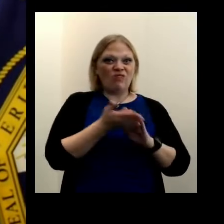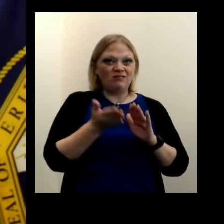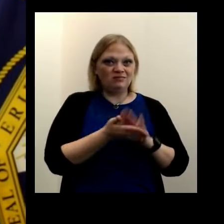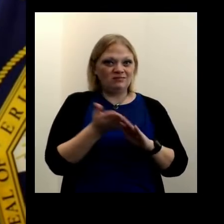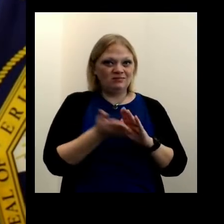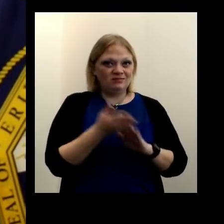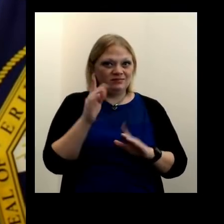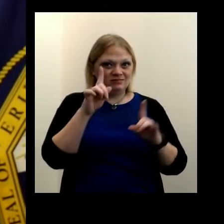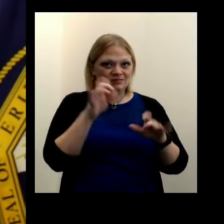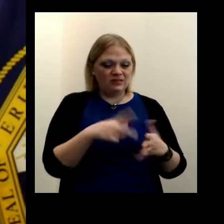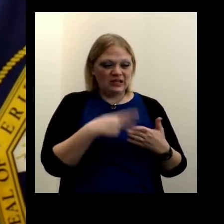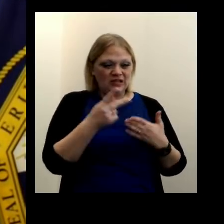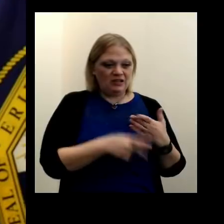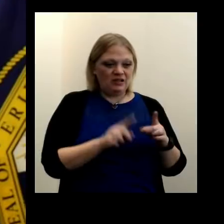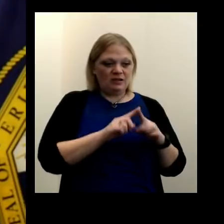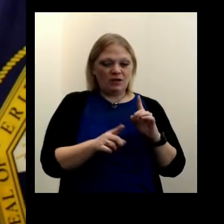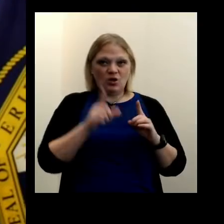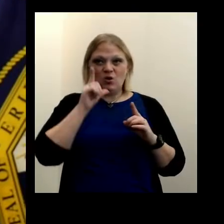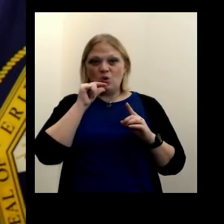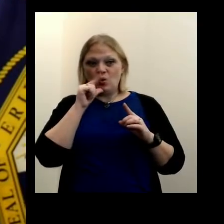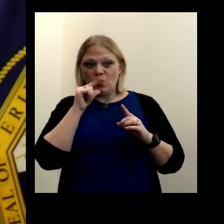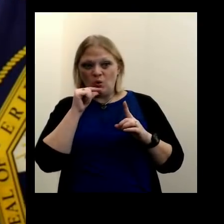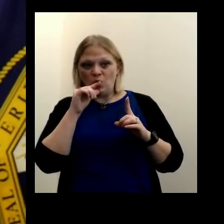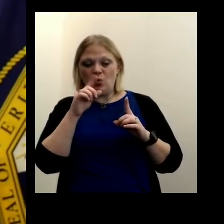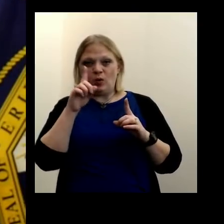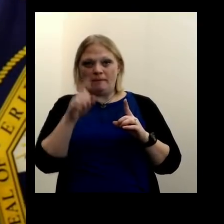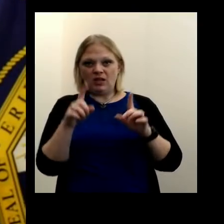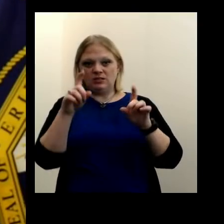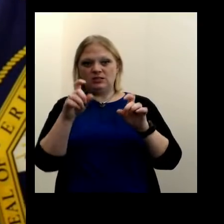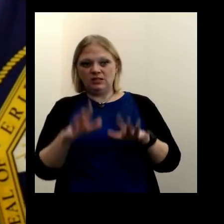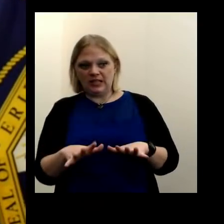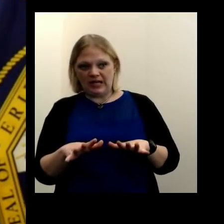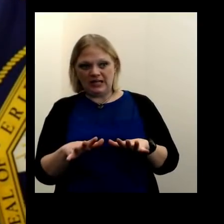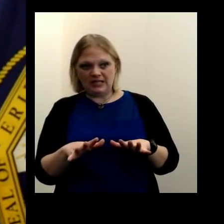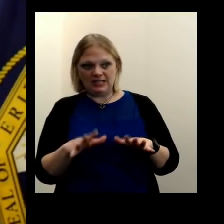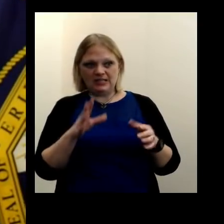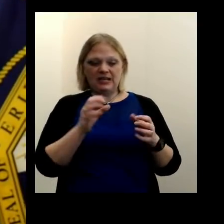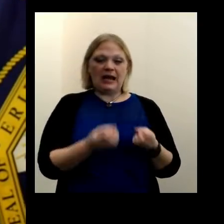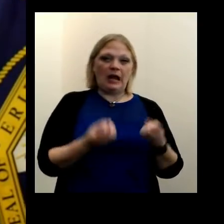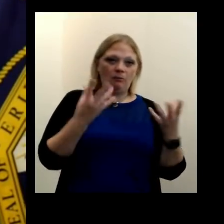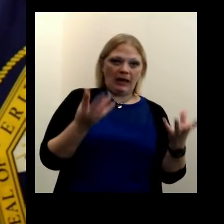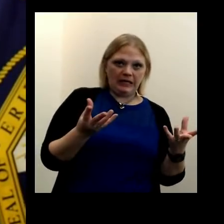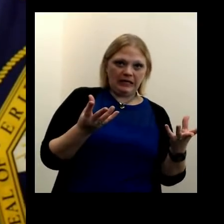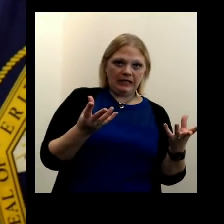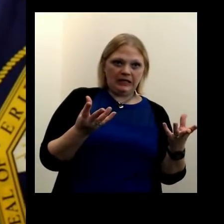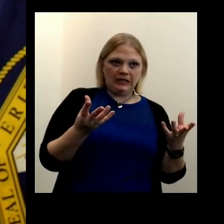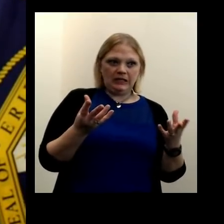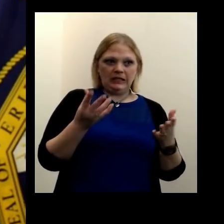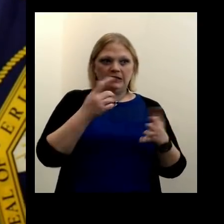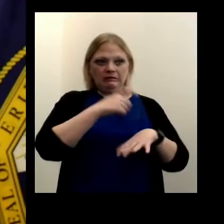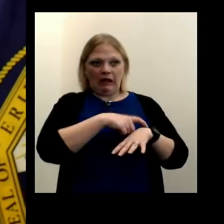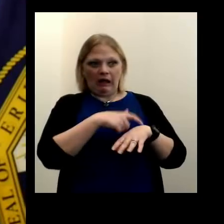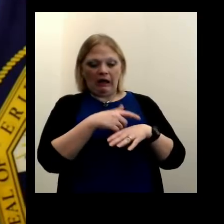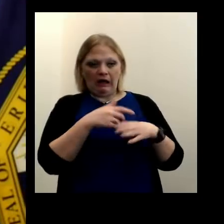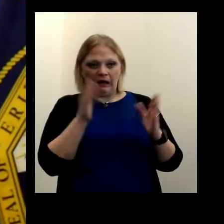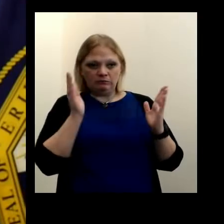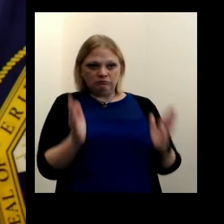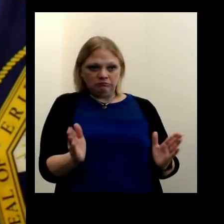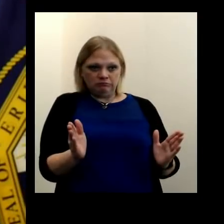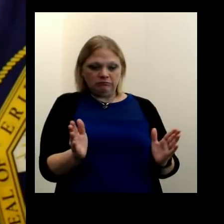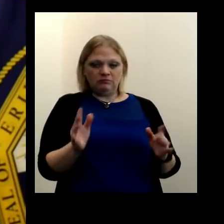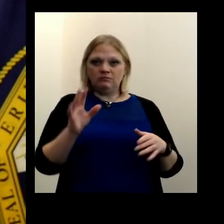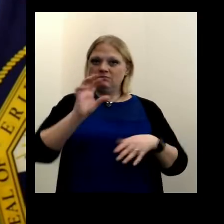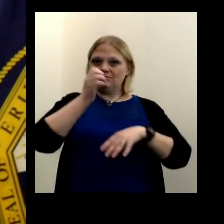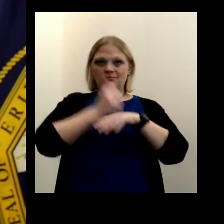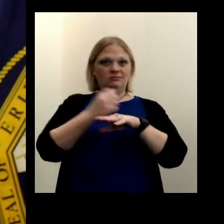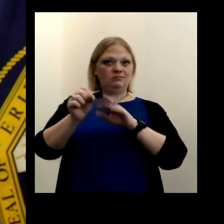the parameters of who needs to be tested and how many and under what time frame, that's really all set by the